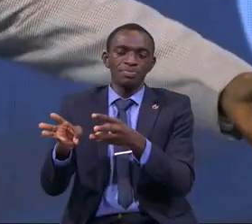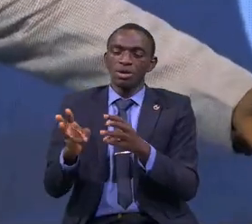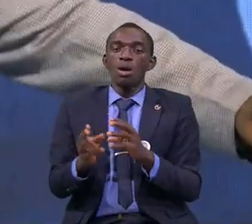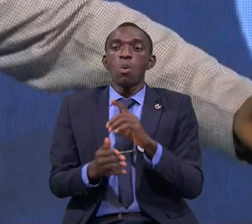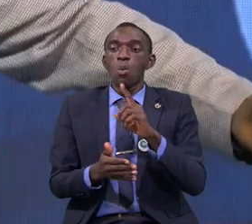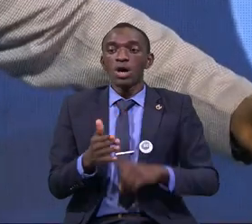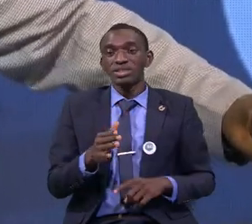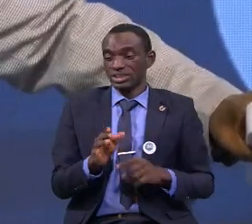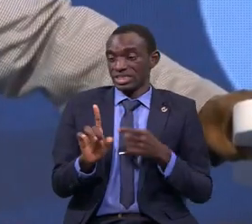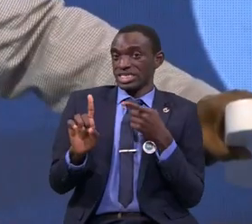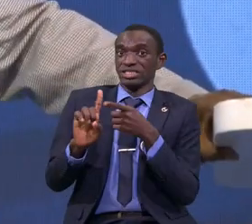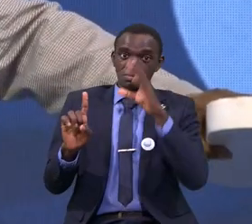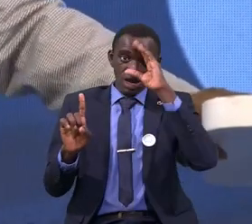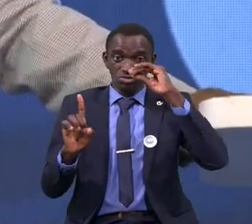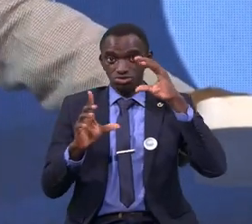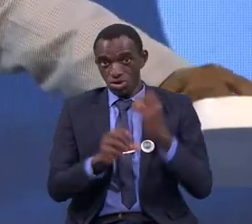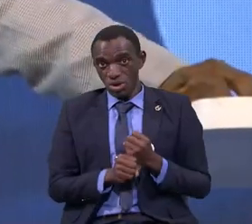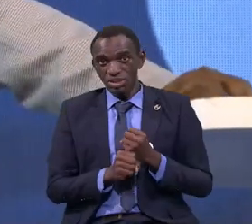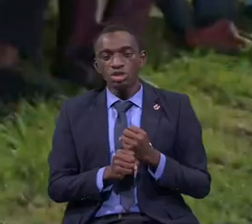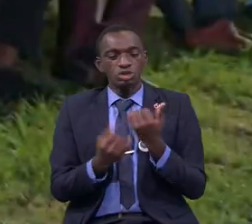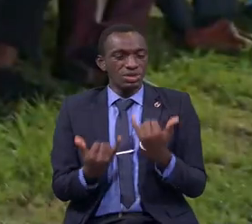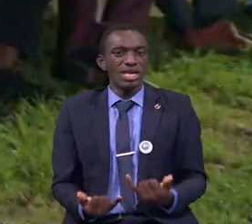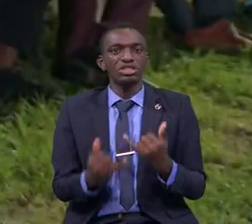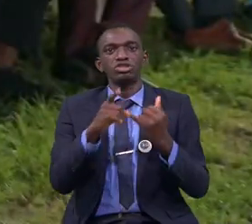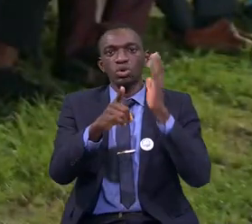of tonight, you'll partake of.